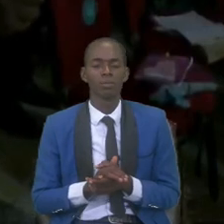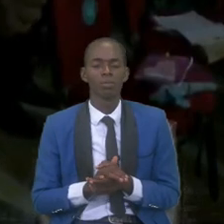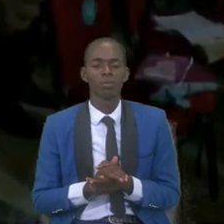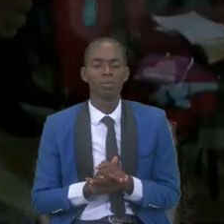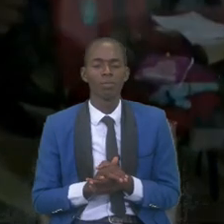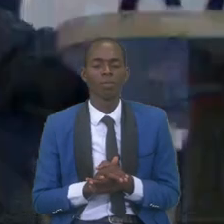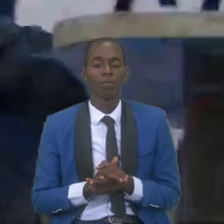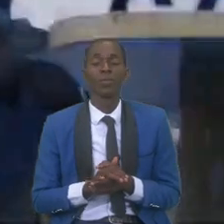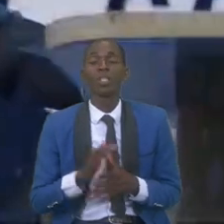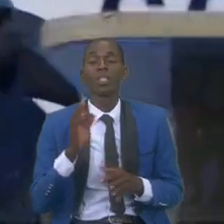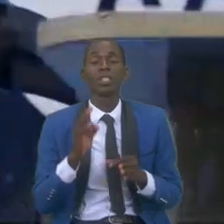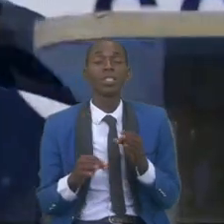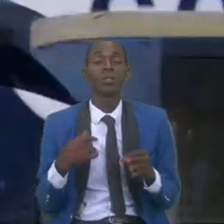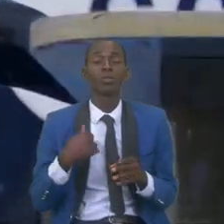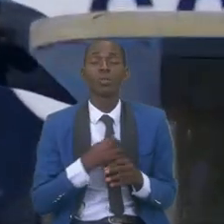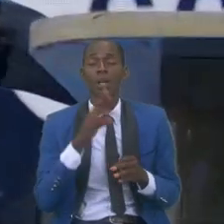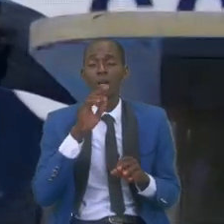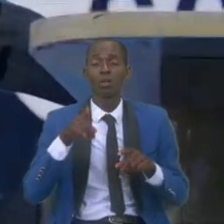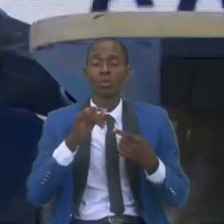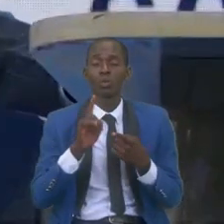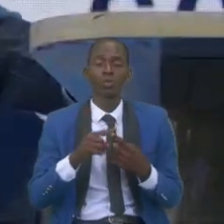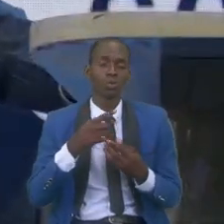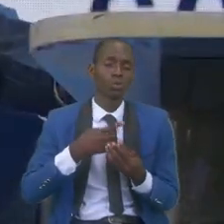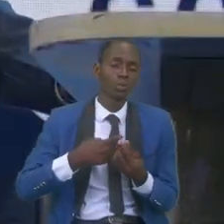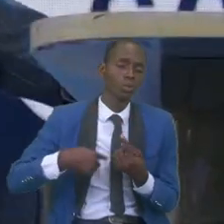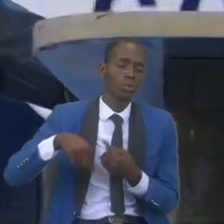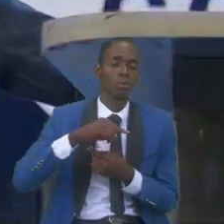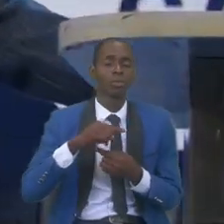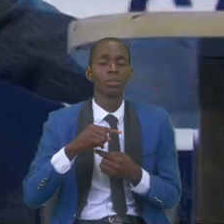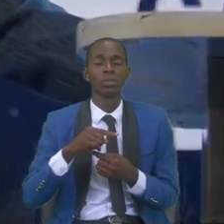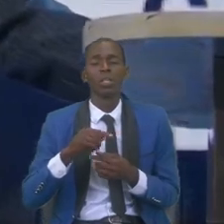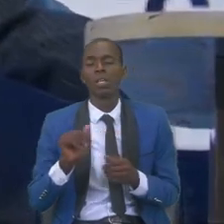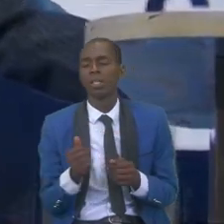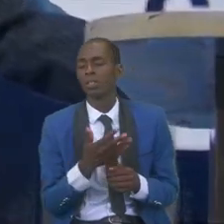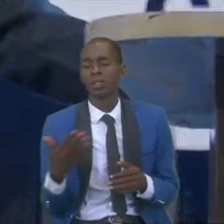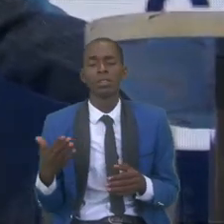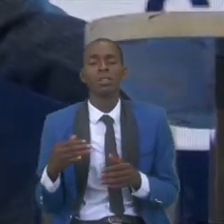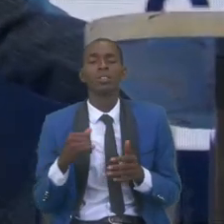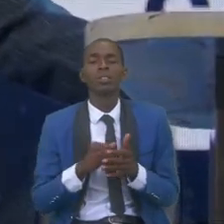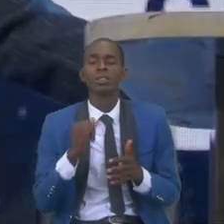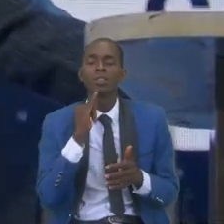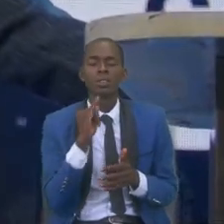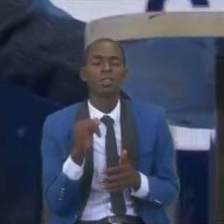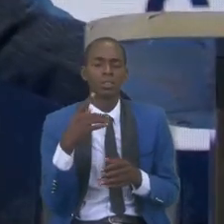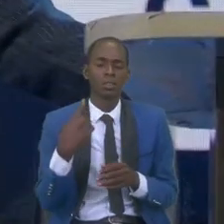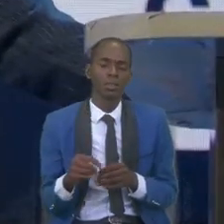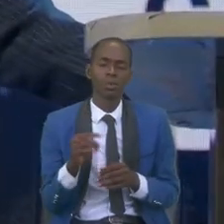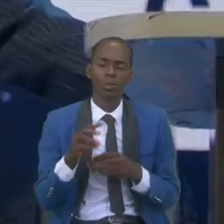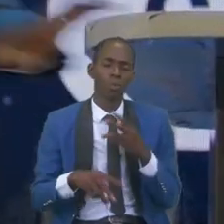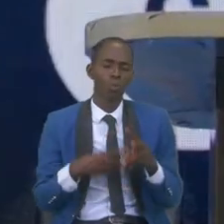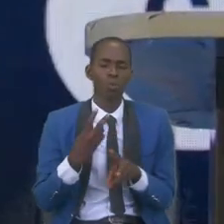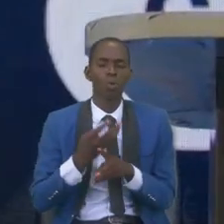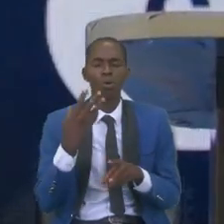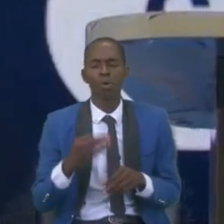to turn anything around in the world of corruption, the world of